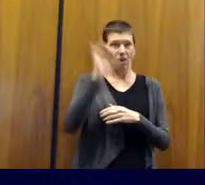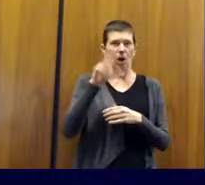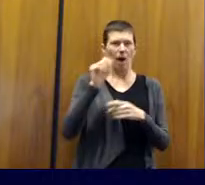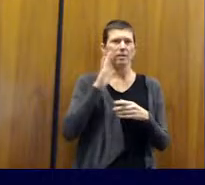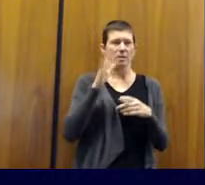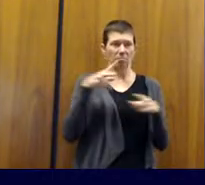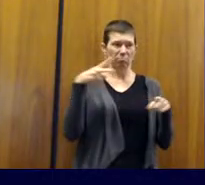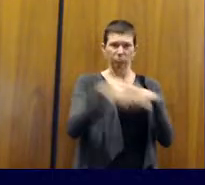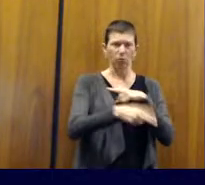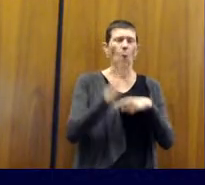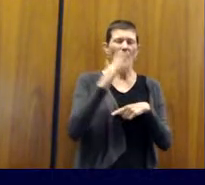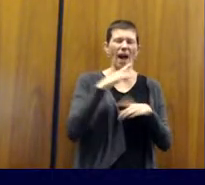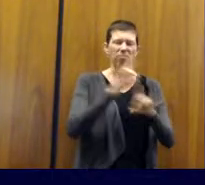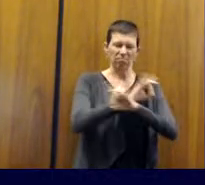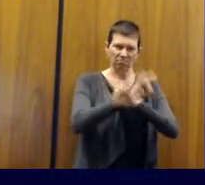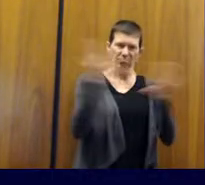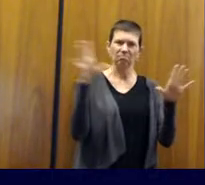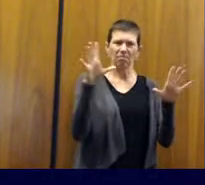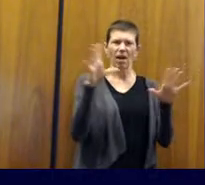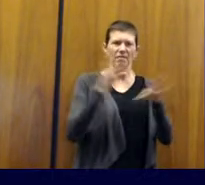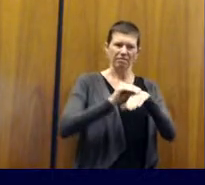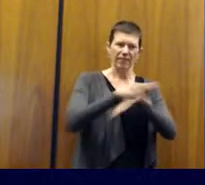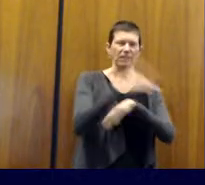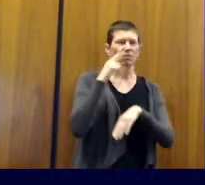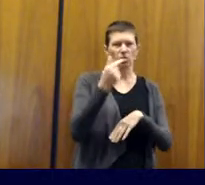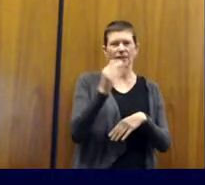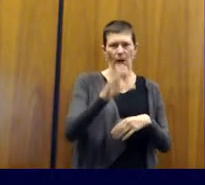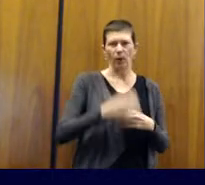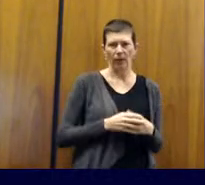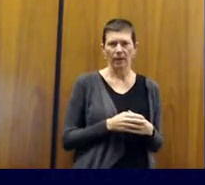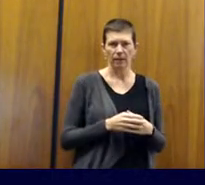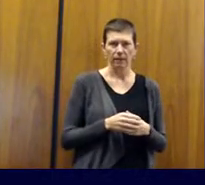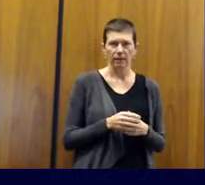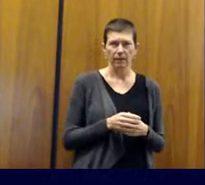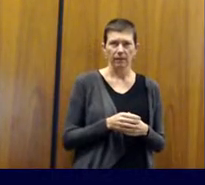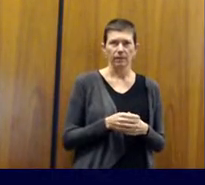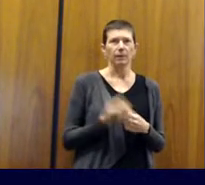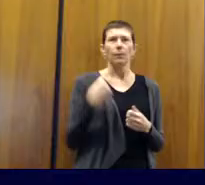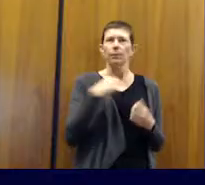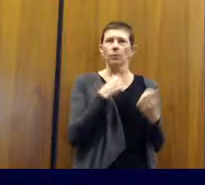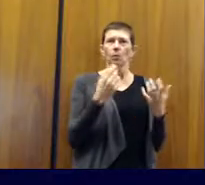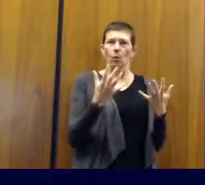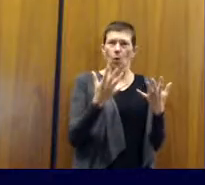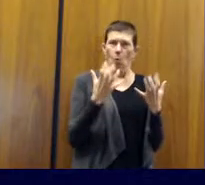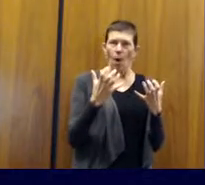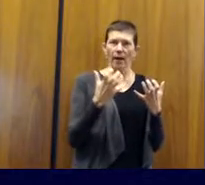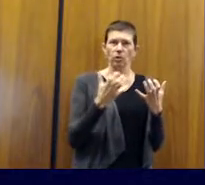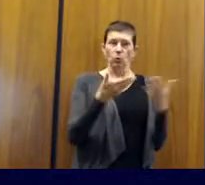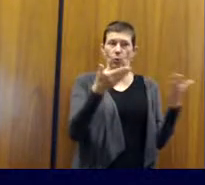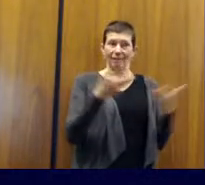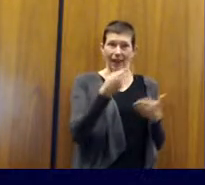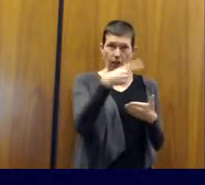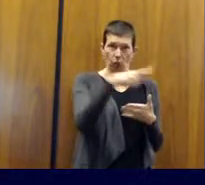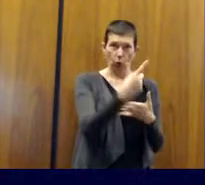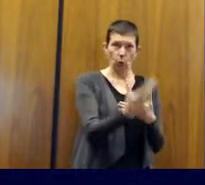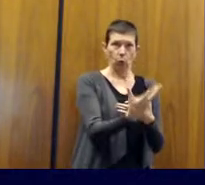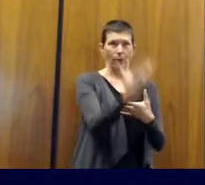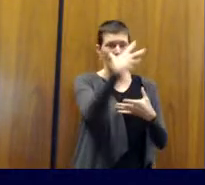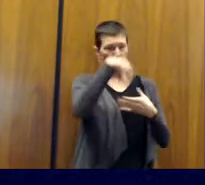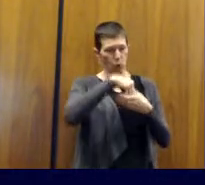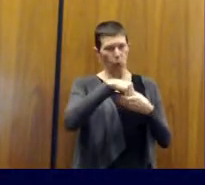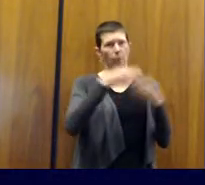catastrophic and rippling effects for Genesee County. And what we'd like to do is invite you all into the